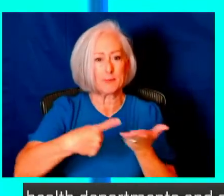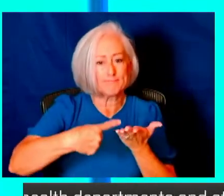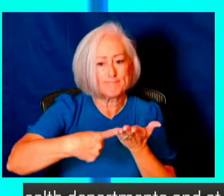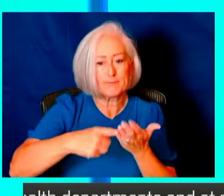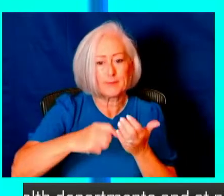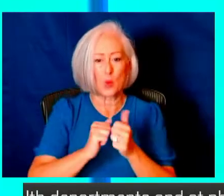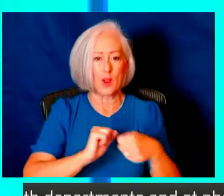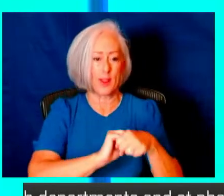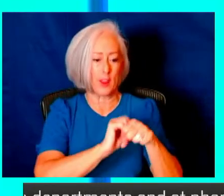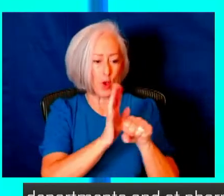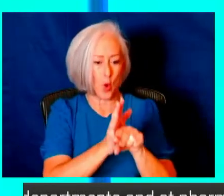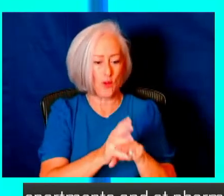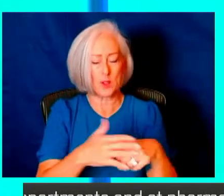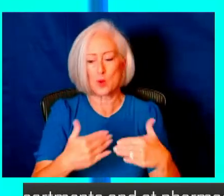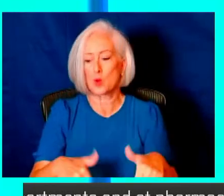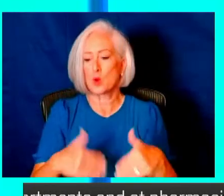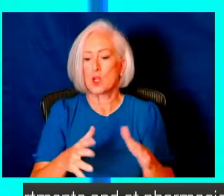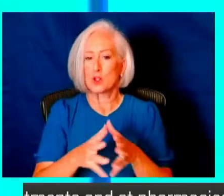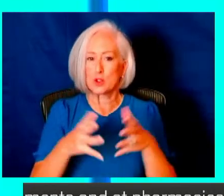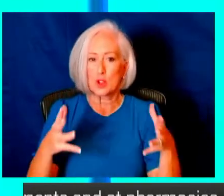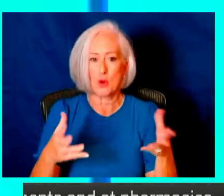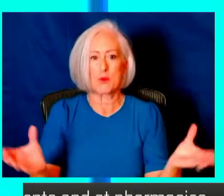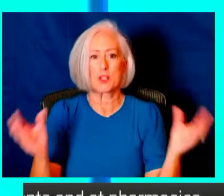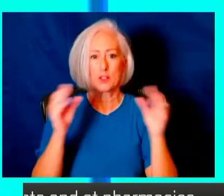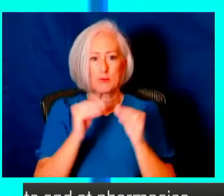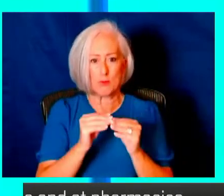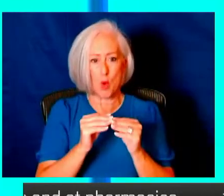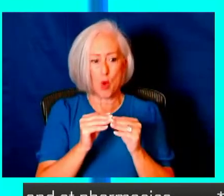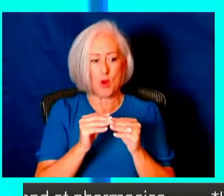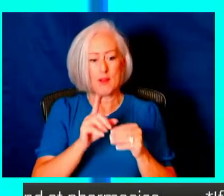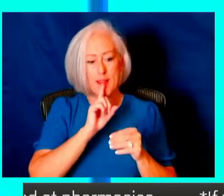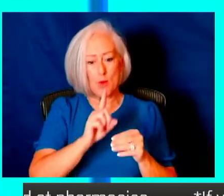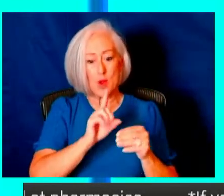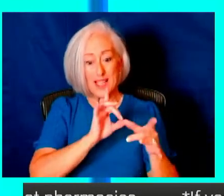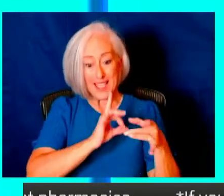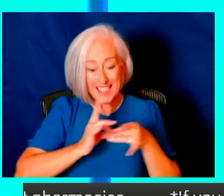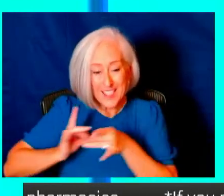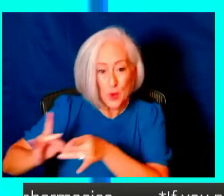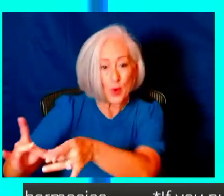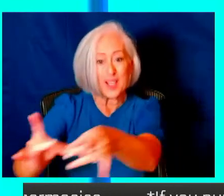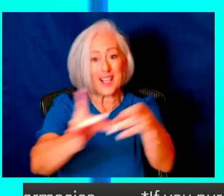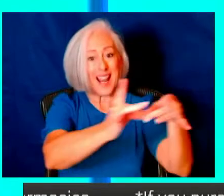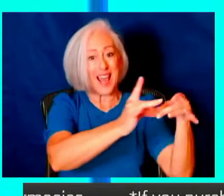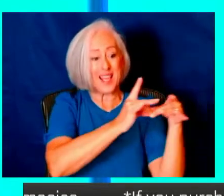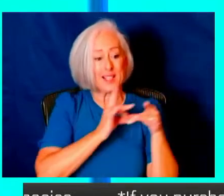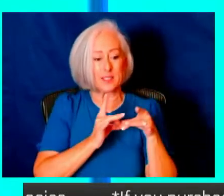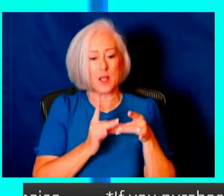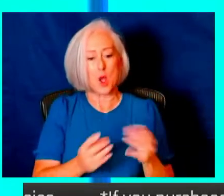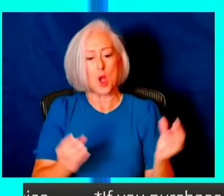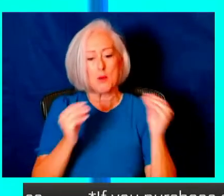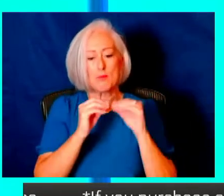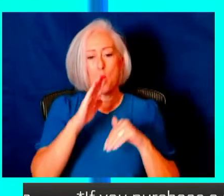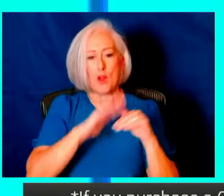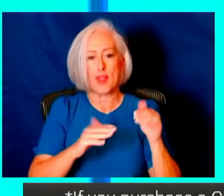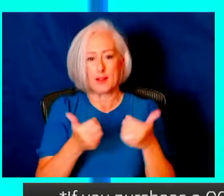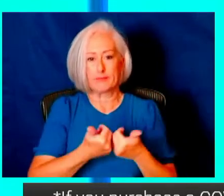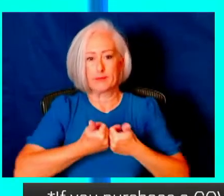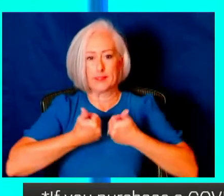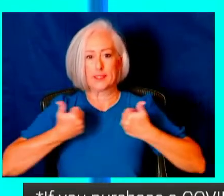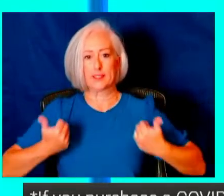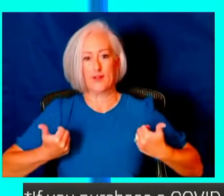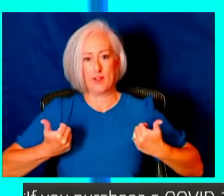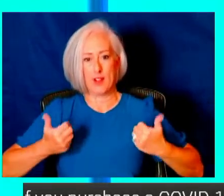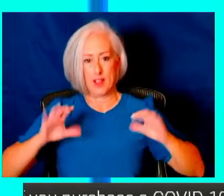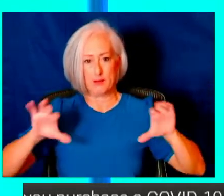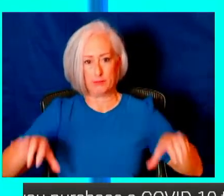There's so much more that unites us than divides us. And I think that's what we try to remember in